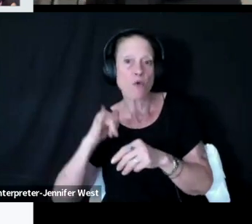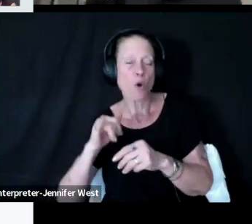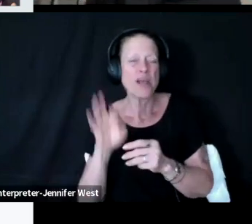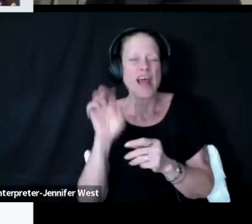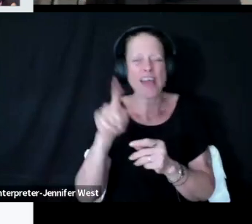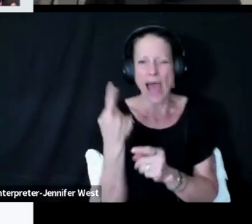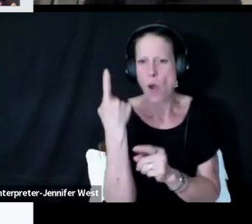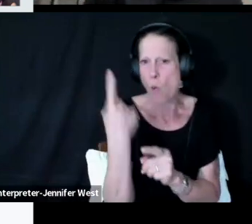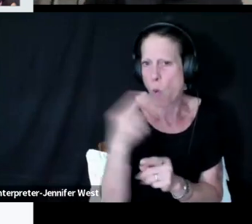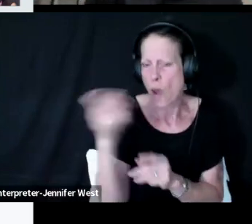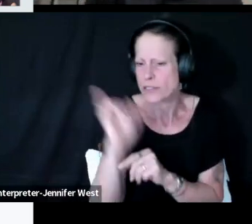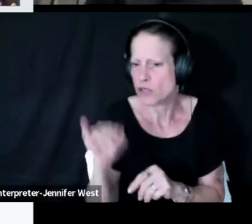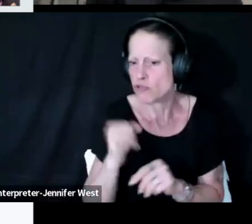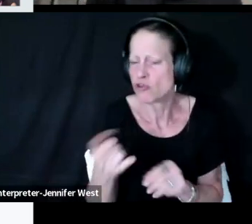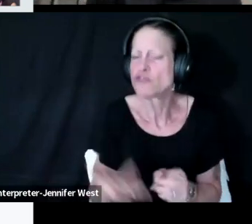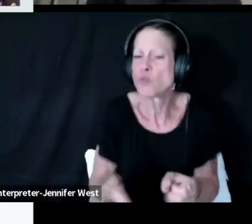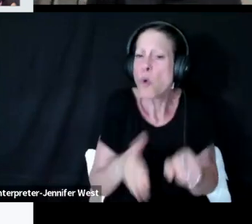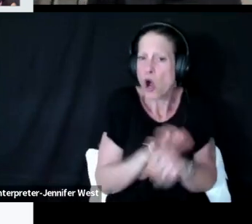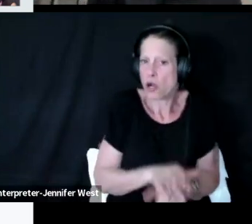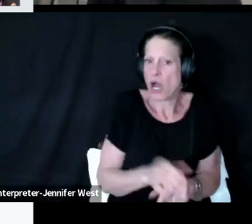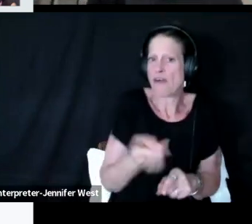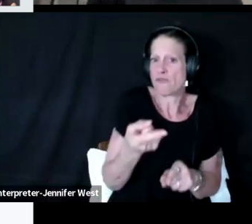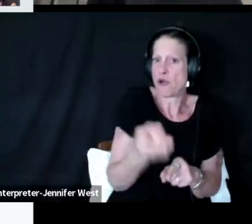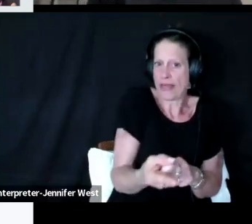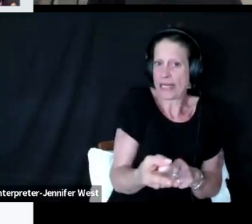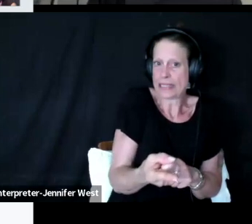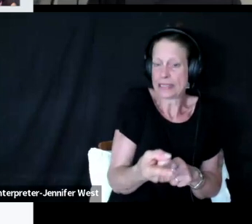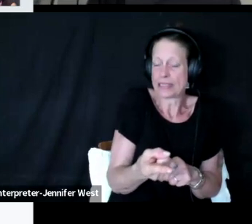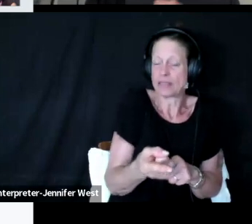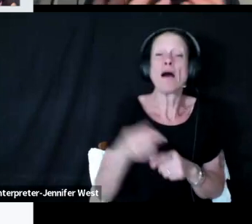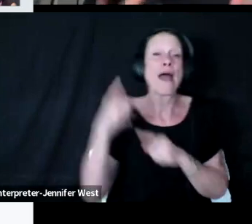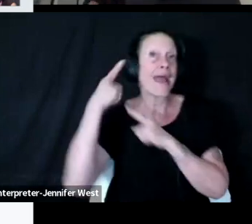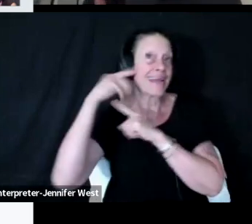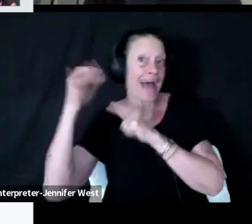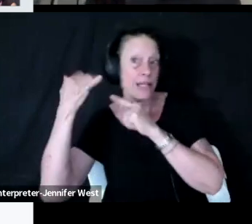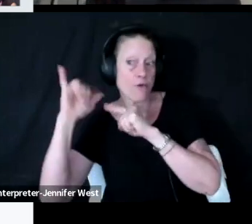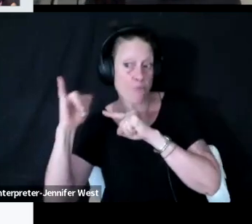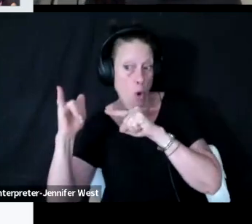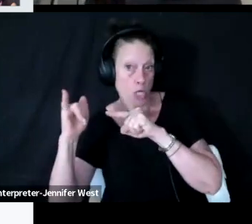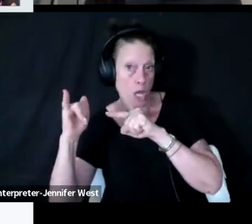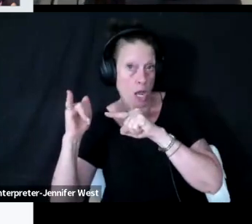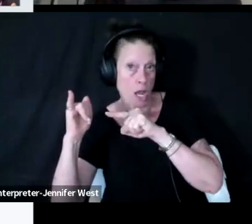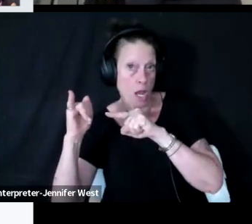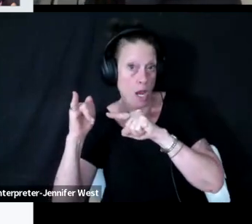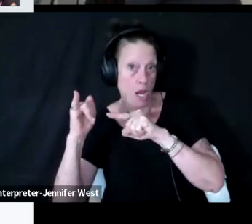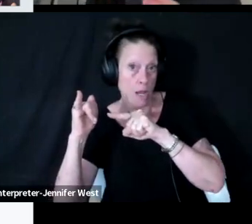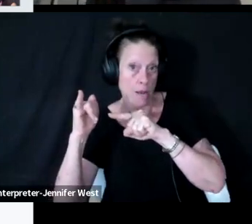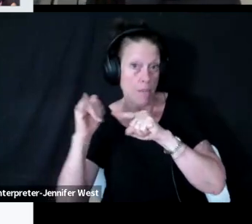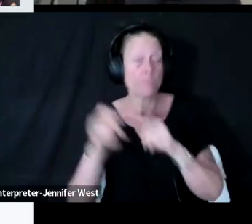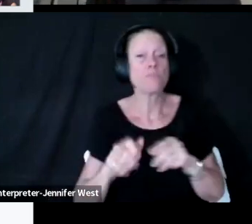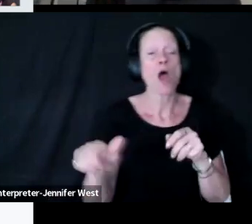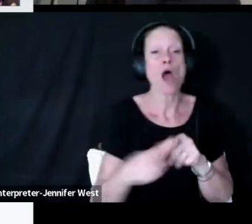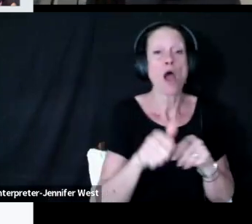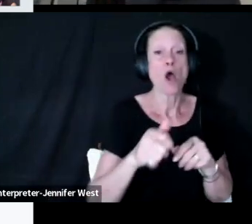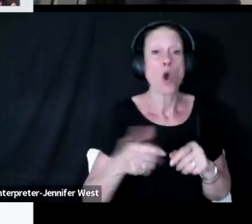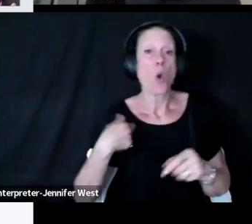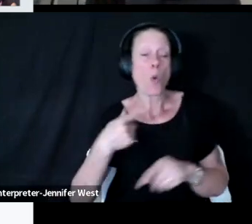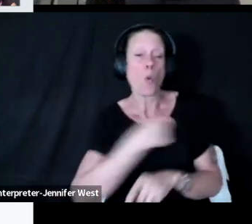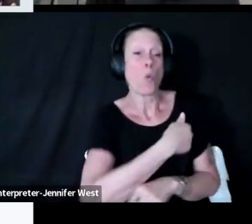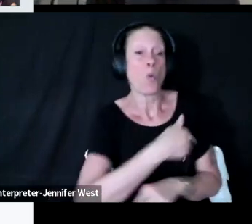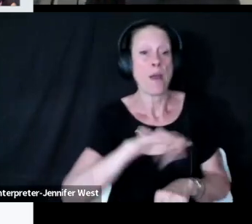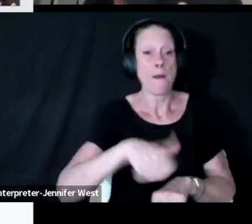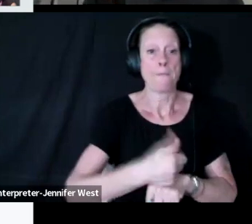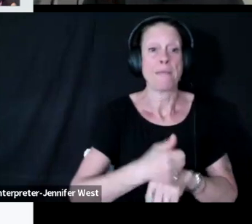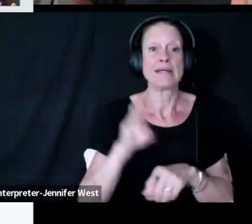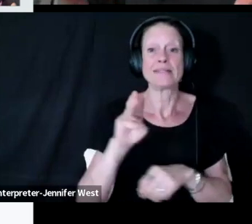a few people are covered, they're getting covered. So, and I'm having people now we're based in Michigan, are also